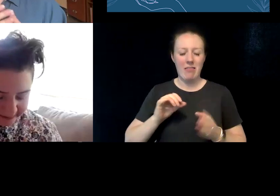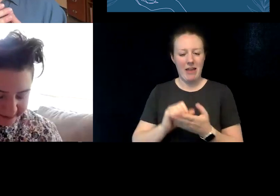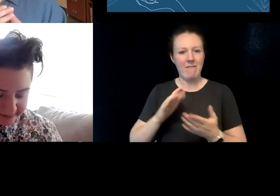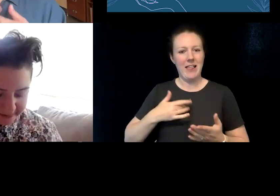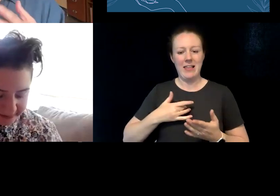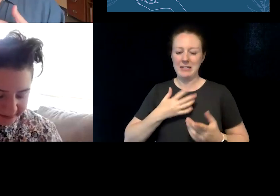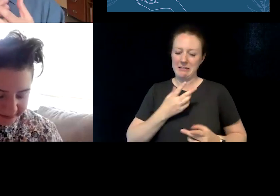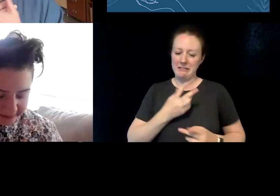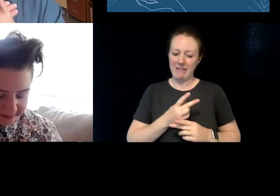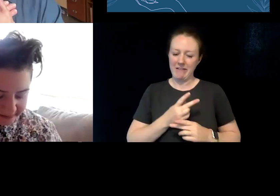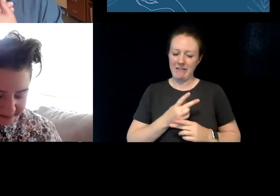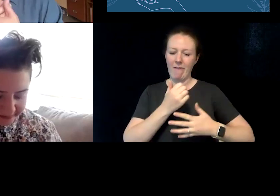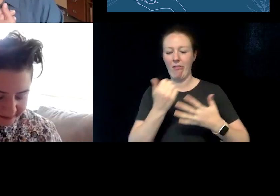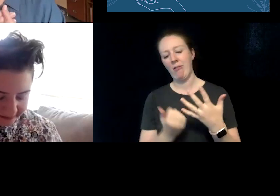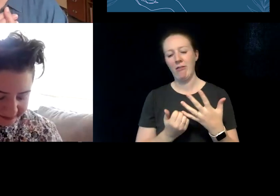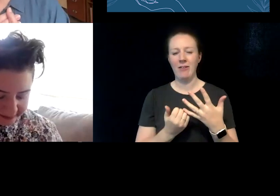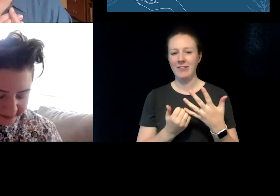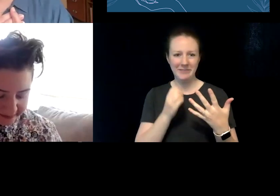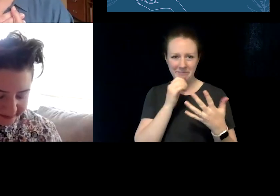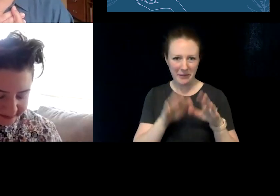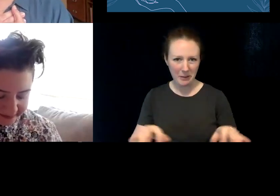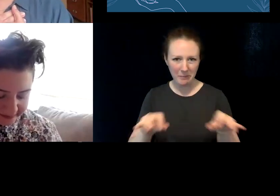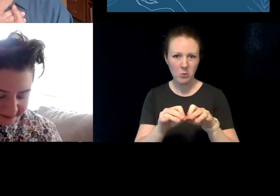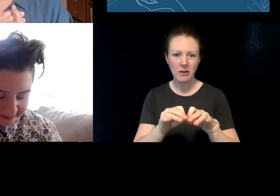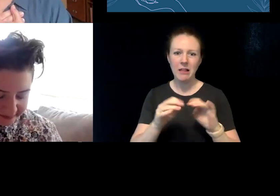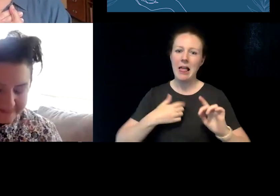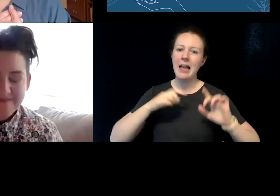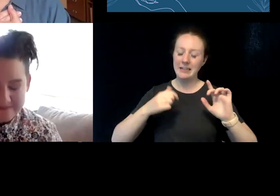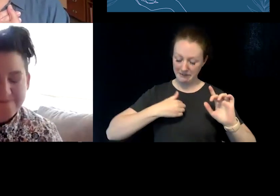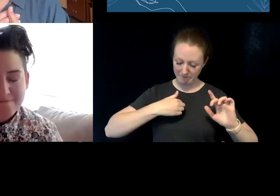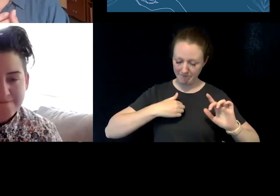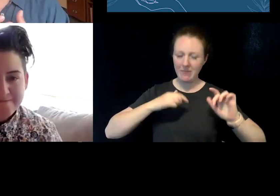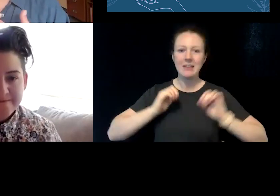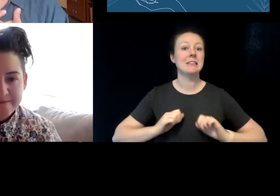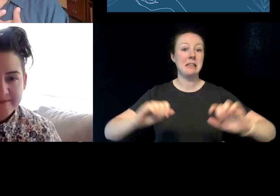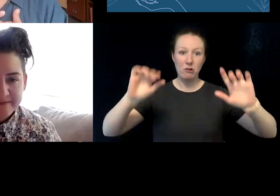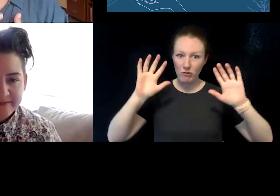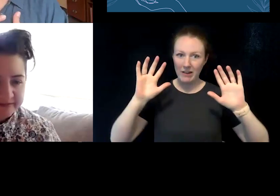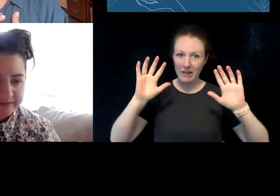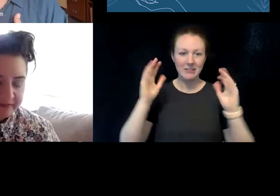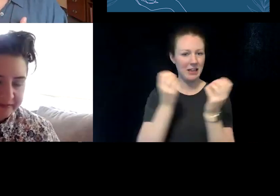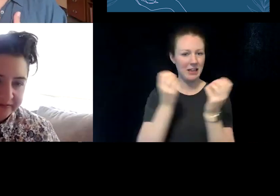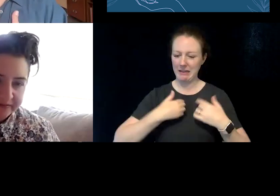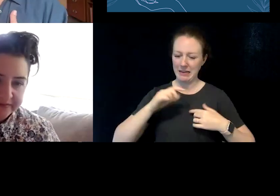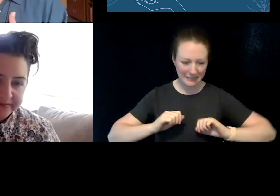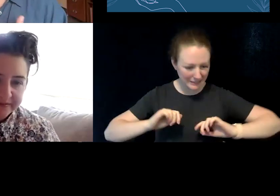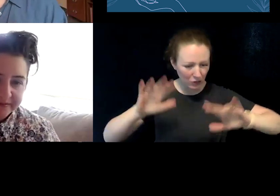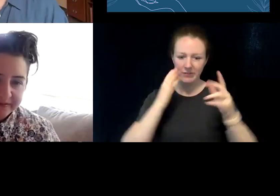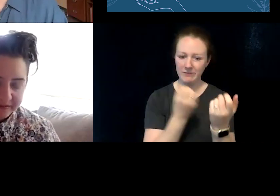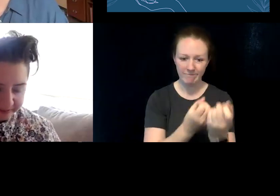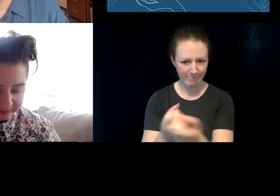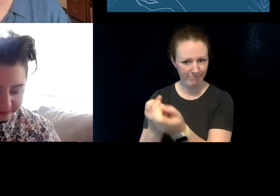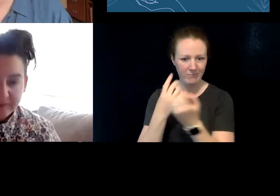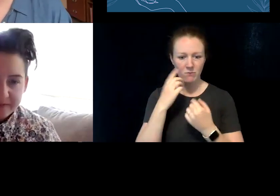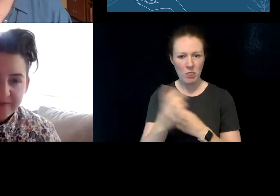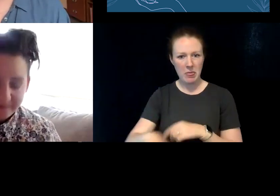I often feel I fall into the trap of like, I need to be making the biggest sacrifices here, you know, because I need to. If I'm